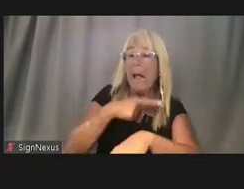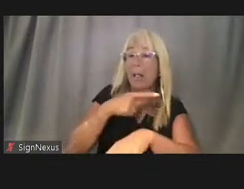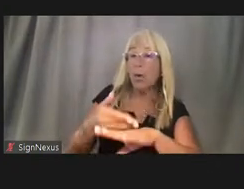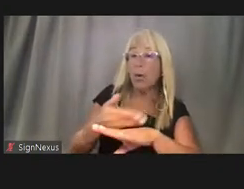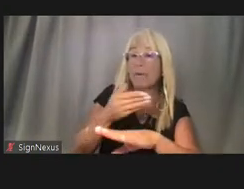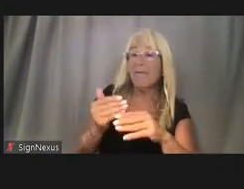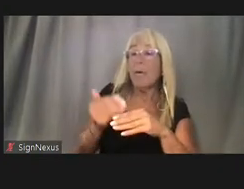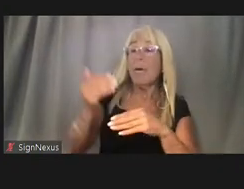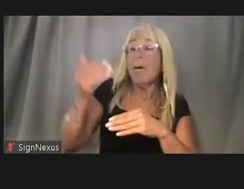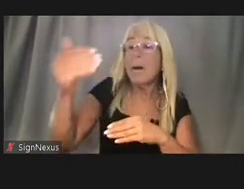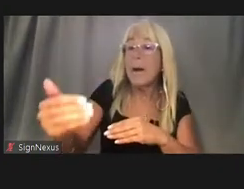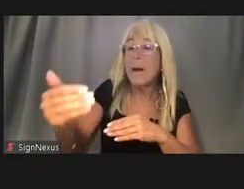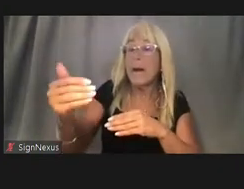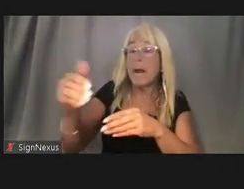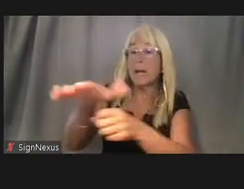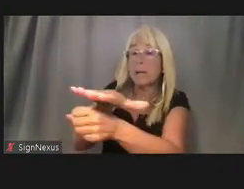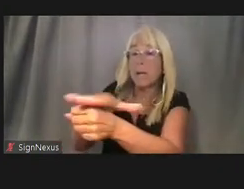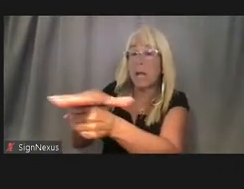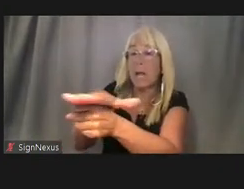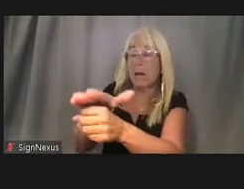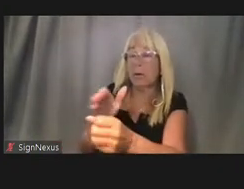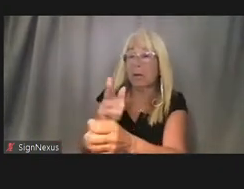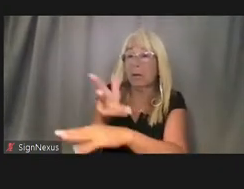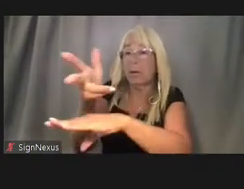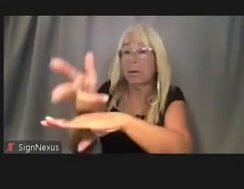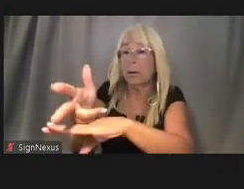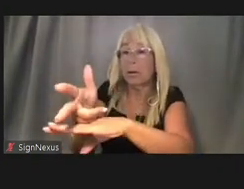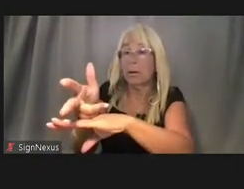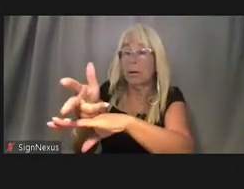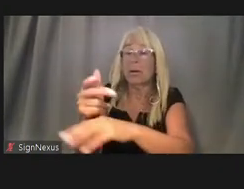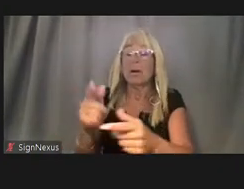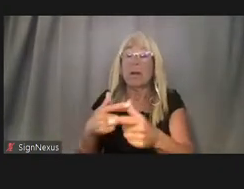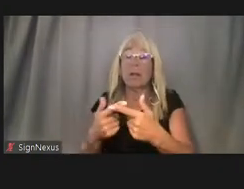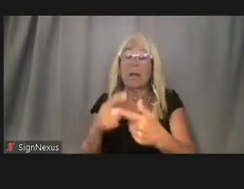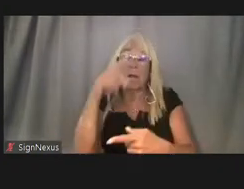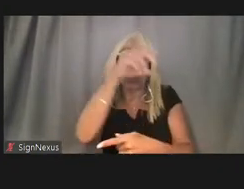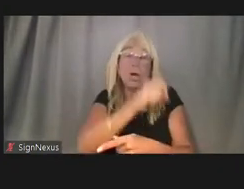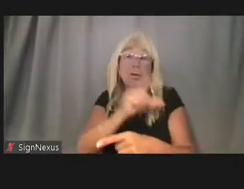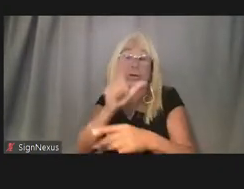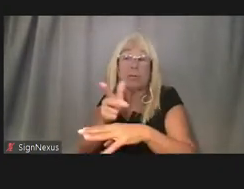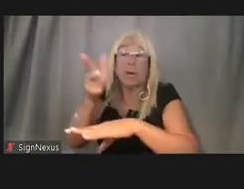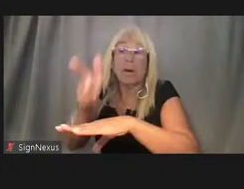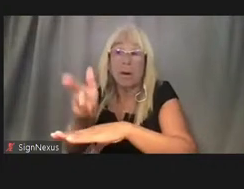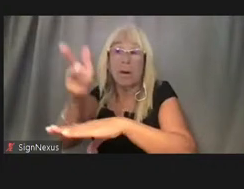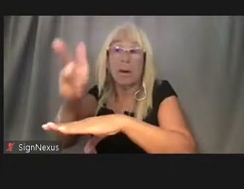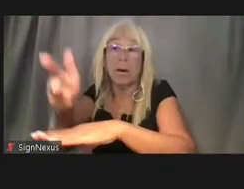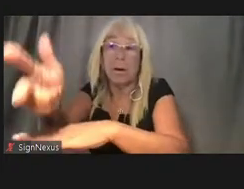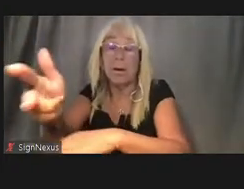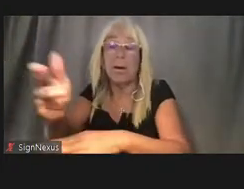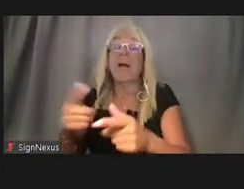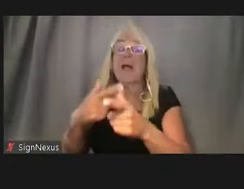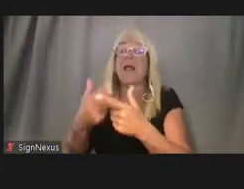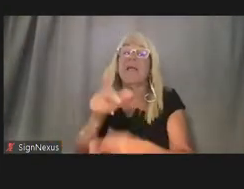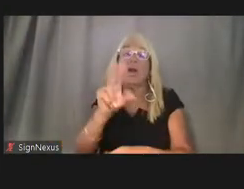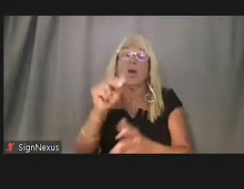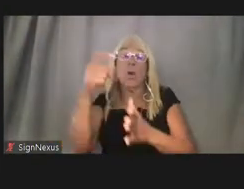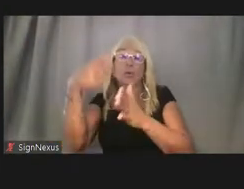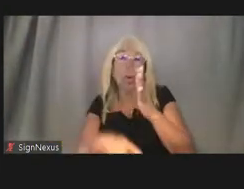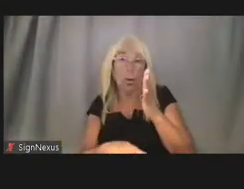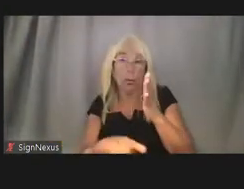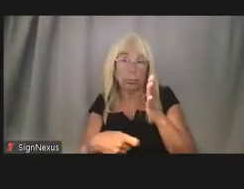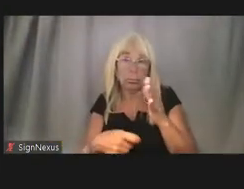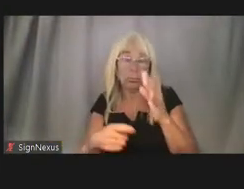at the next location assuming they continue to be seen at each location within the allotted time no toll would be charged